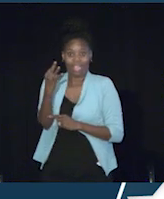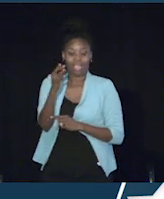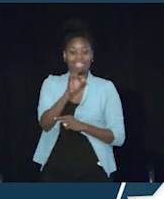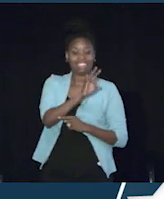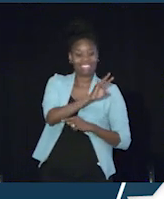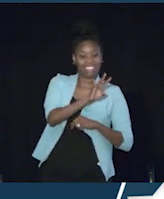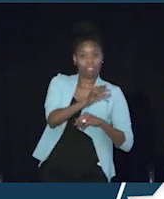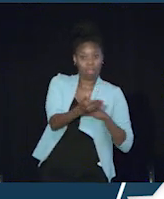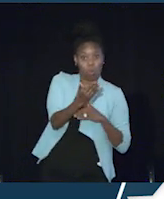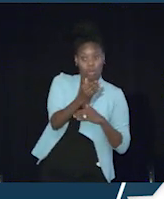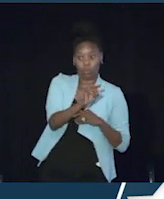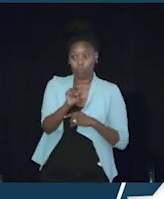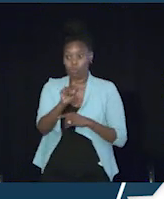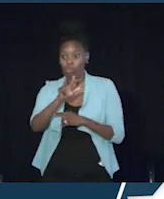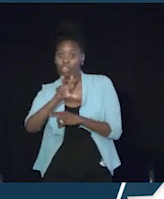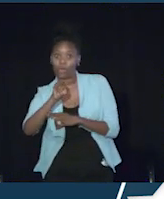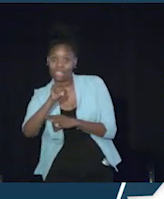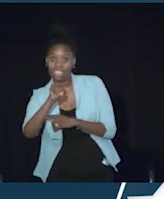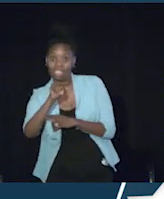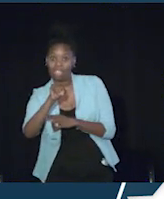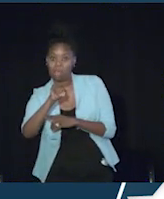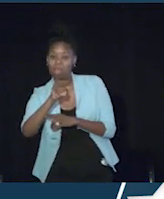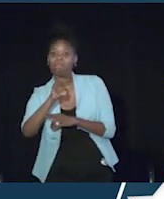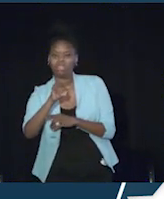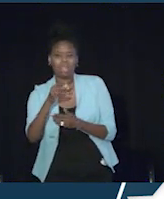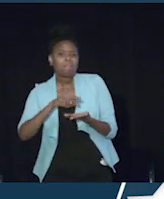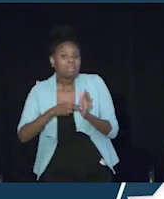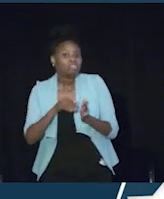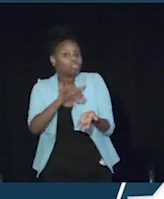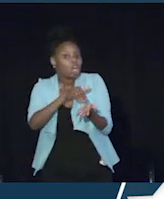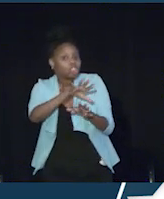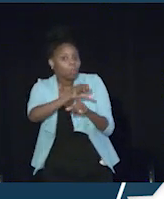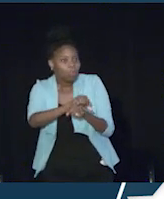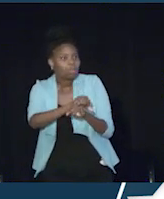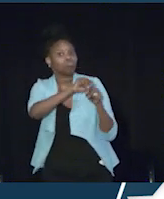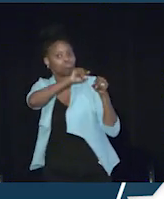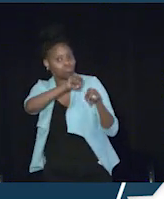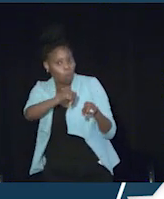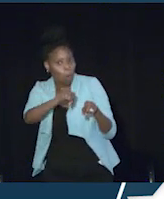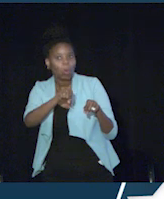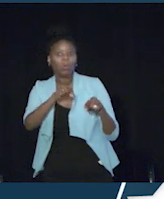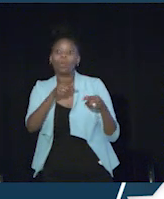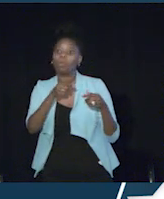to 3:30 p.m. So I could still go to doctor's appointments. I could still,